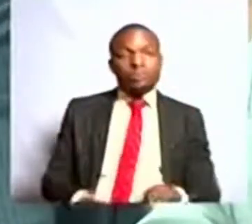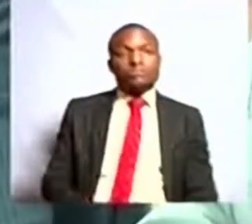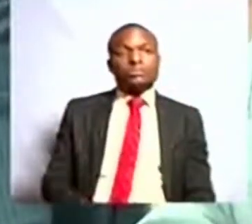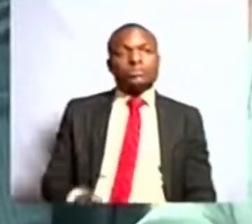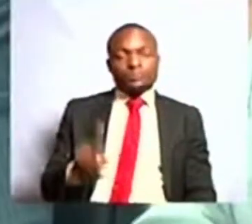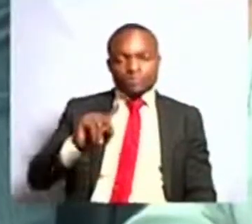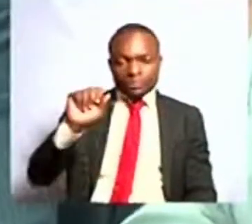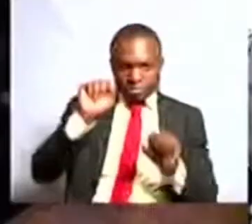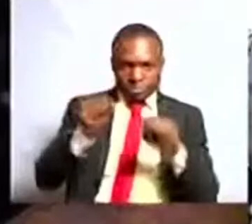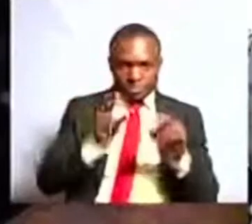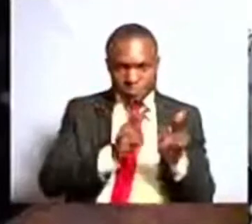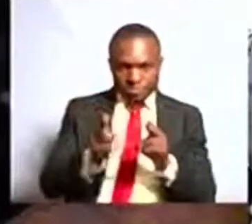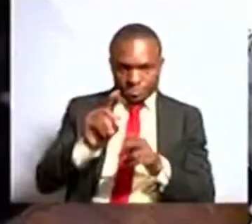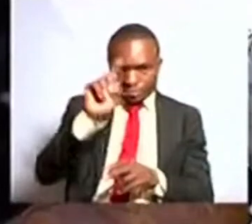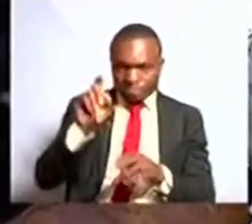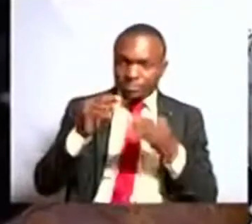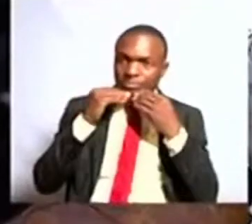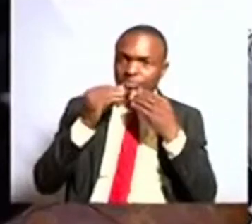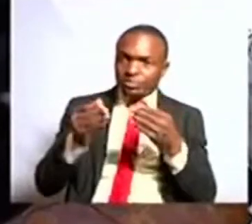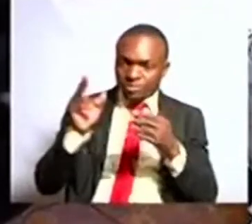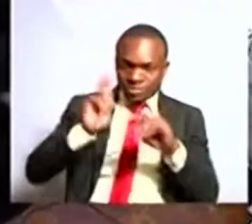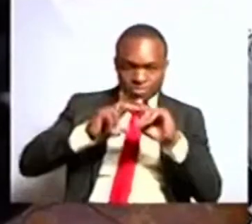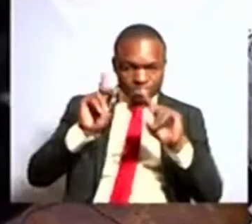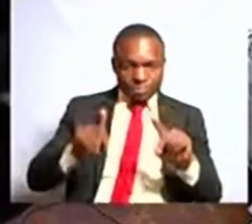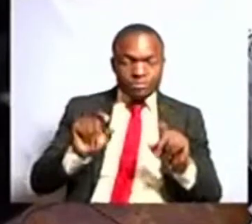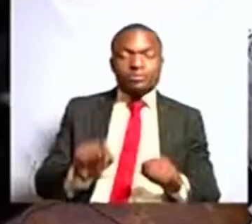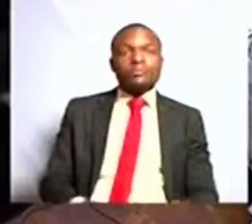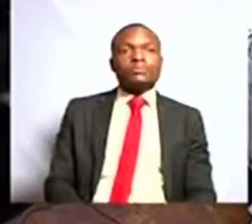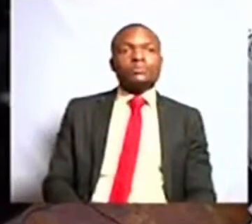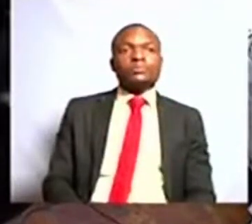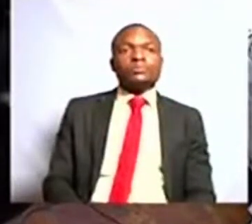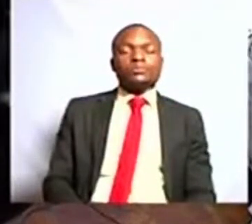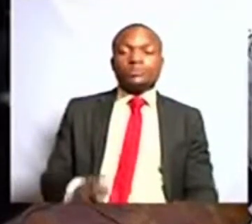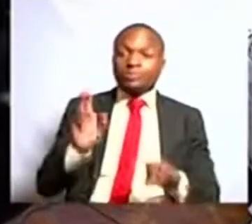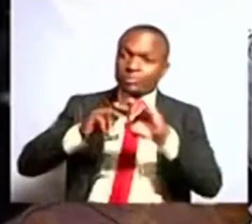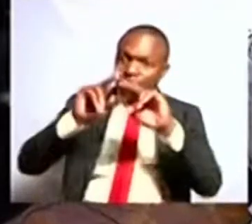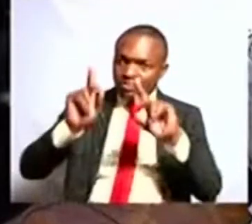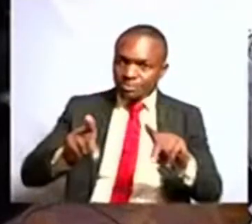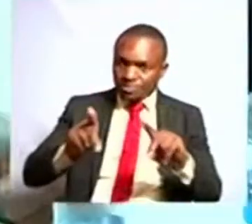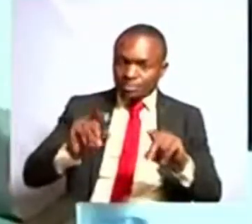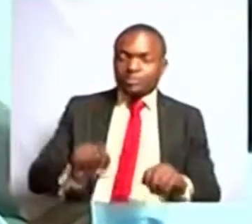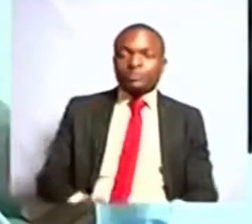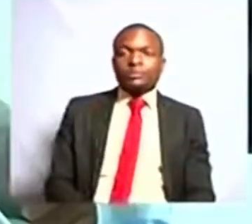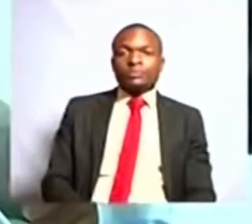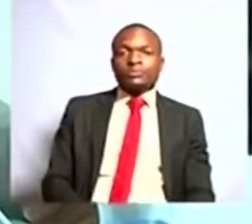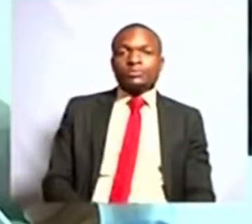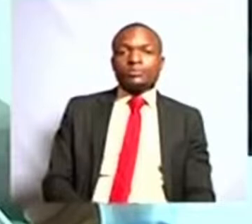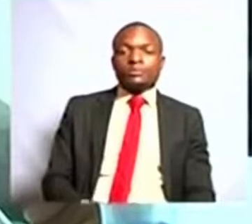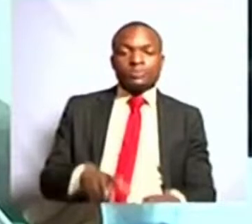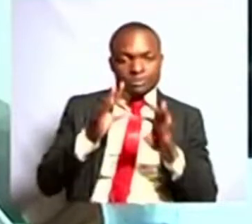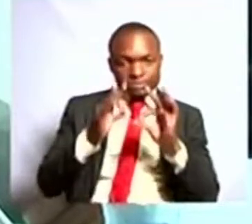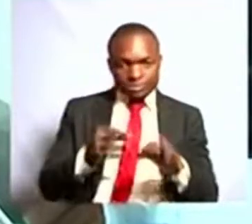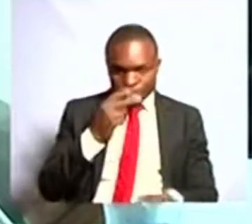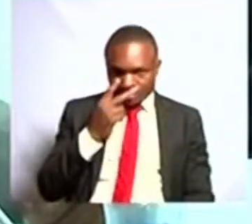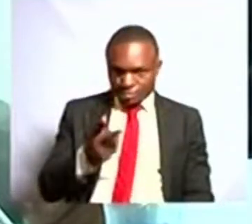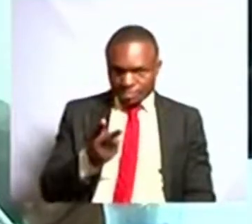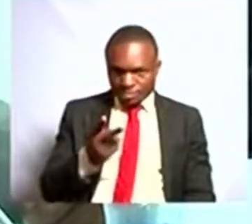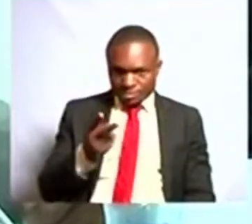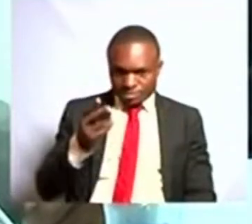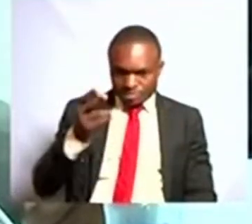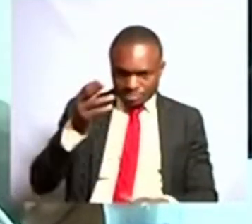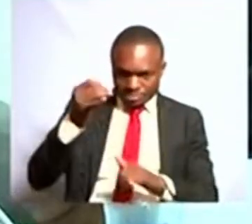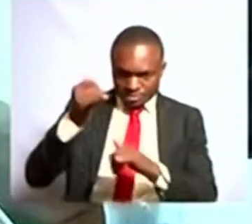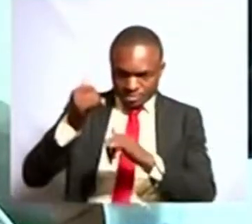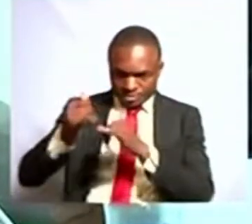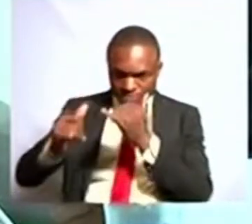Yes, take up that question. Thank you very much, Chair. Chair, if you look at the last part